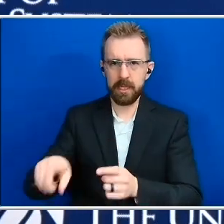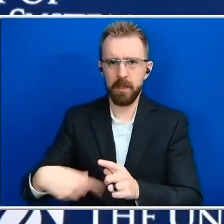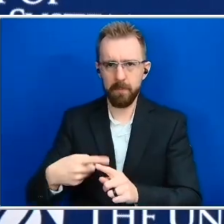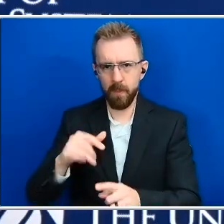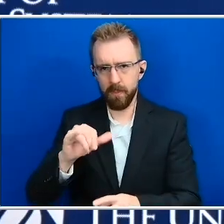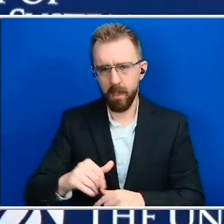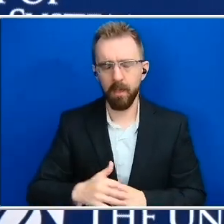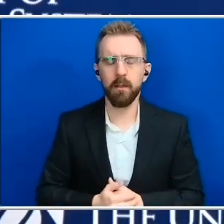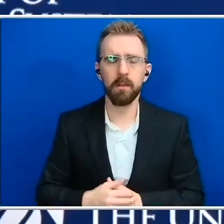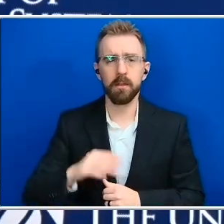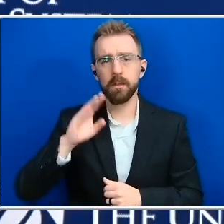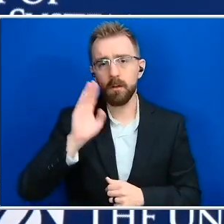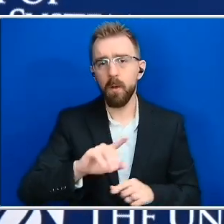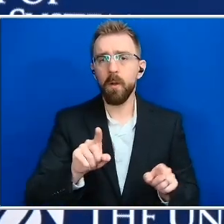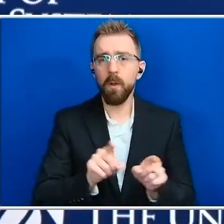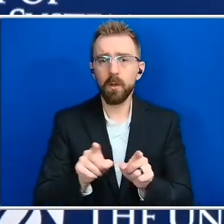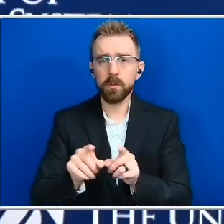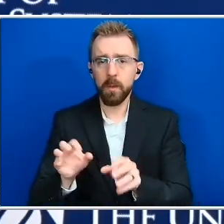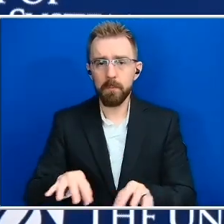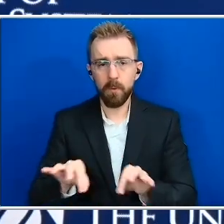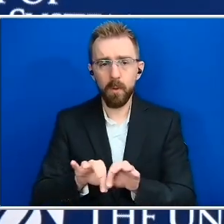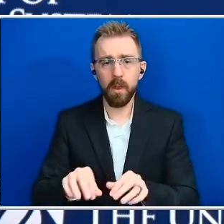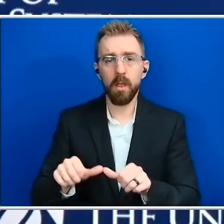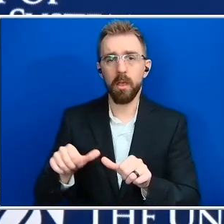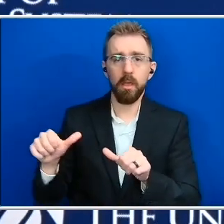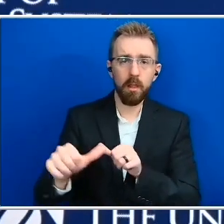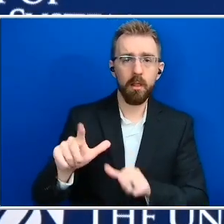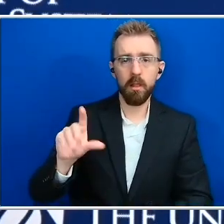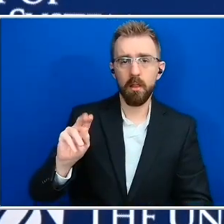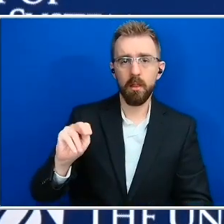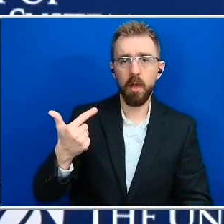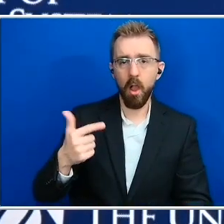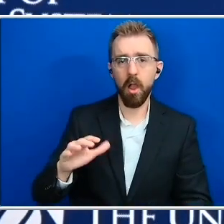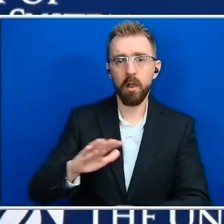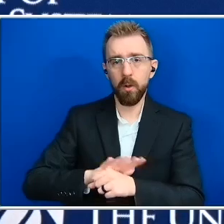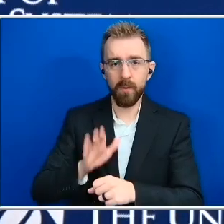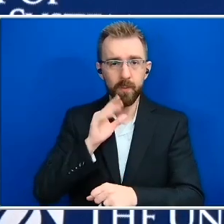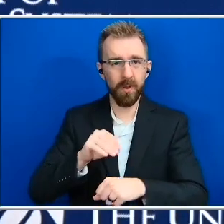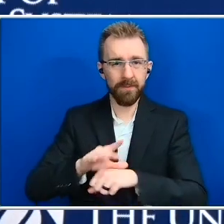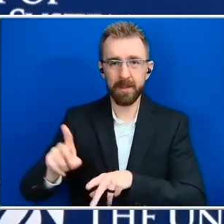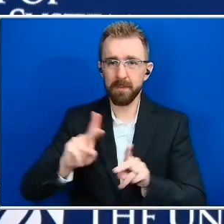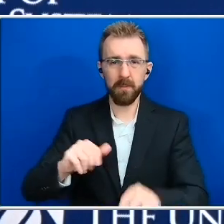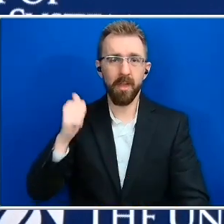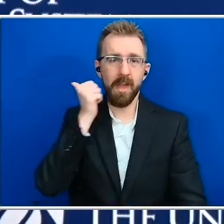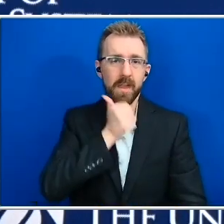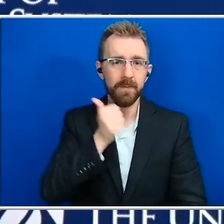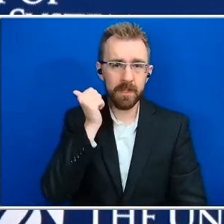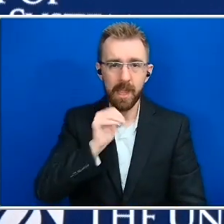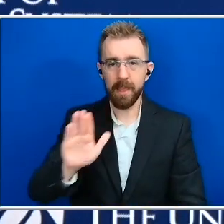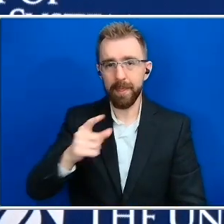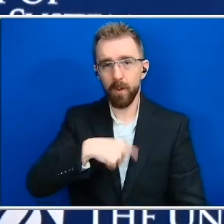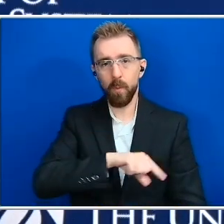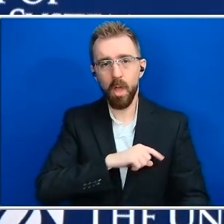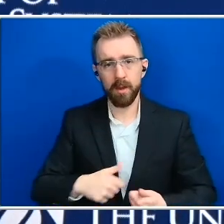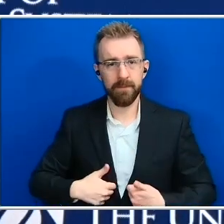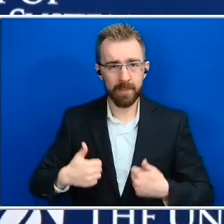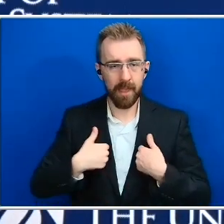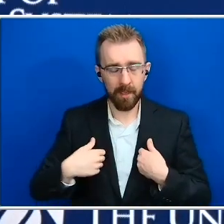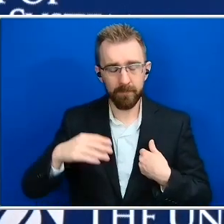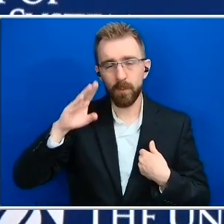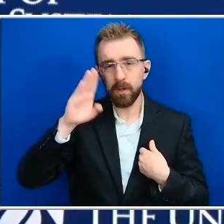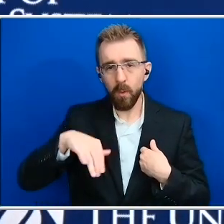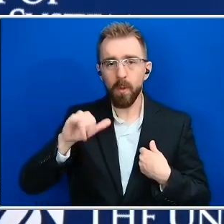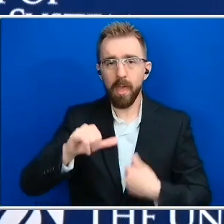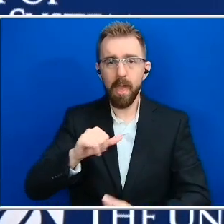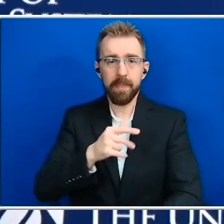also importantly, long COVID affects people on a daily basis, affects their quality of life. We know that the vaccine